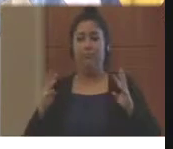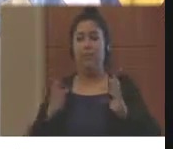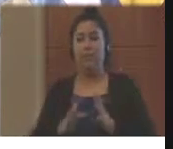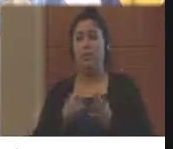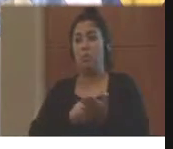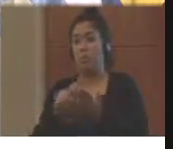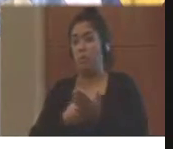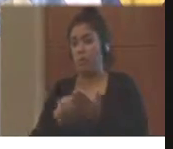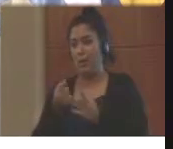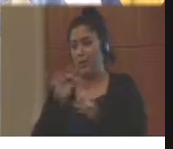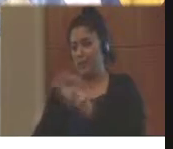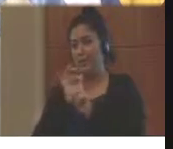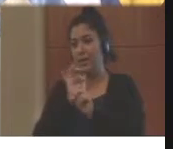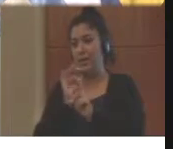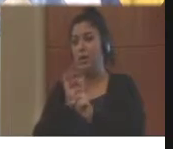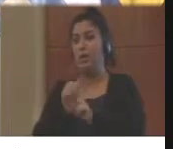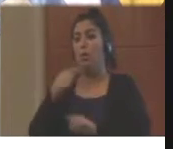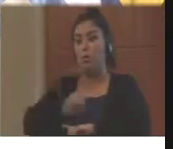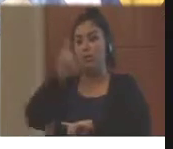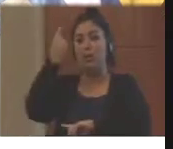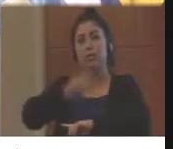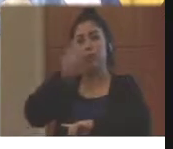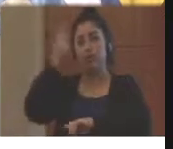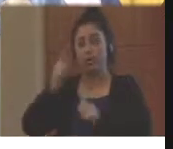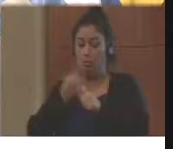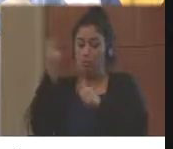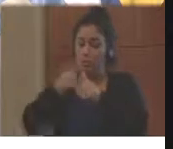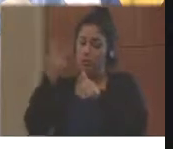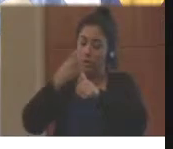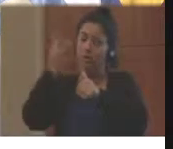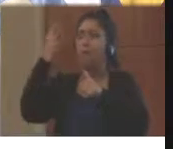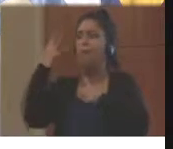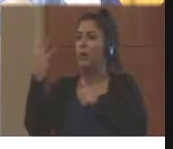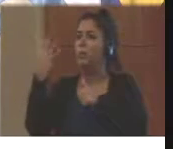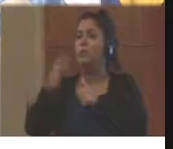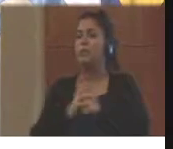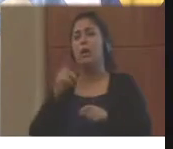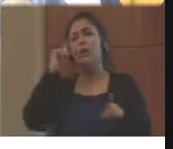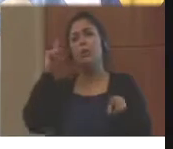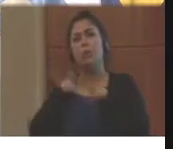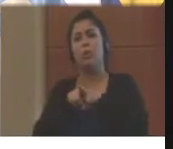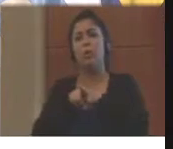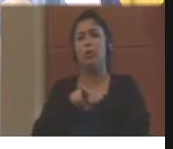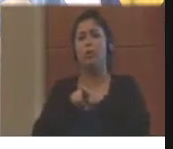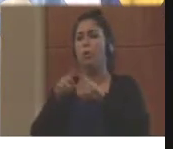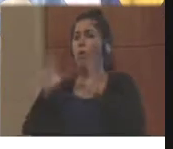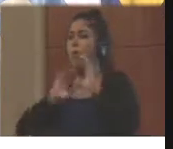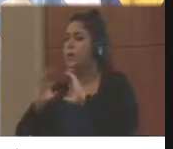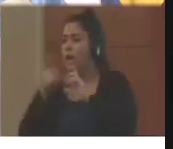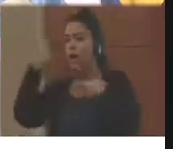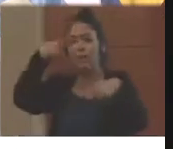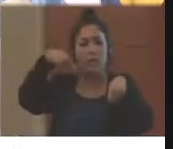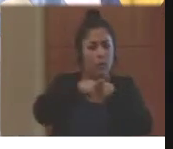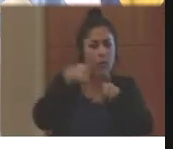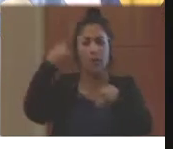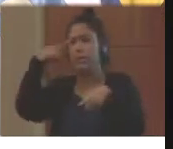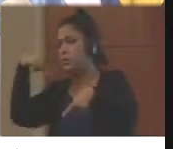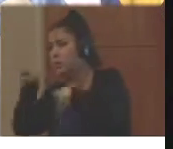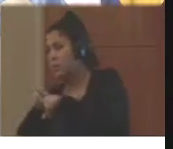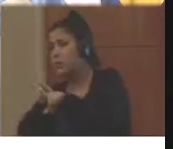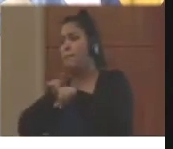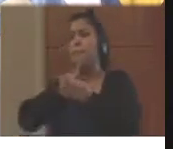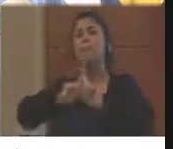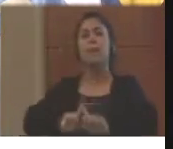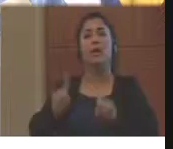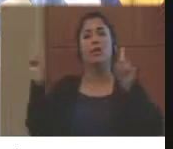And you have 4 conferences already. We're looking for agreements. But nature continues to do